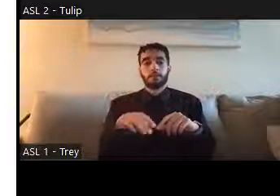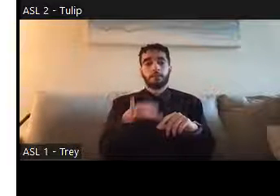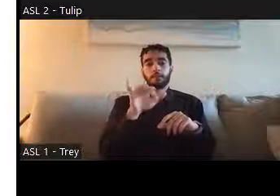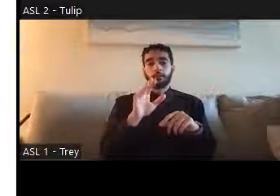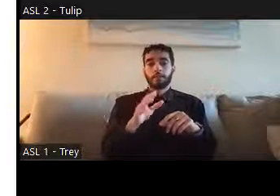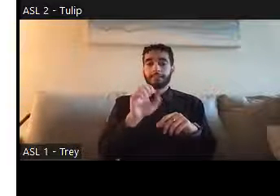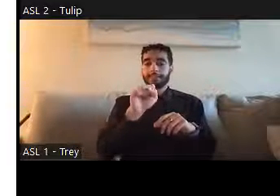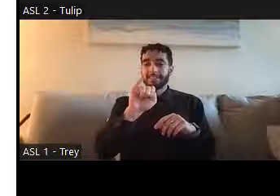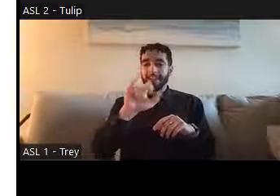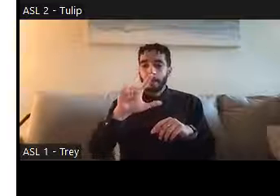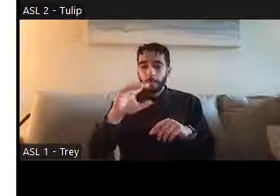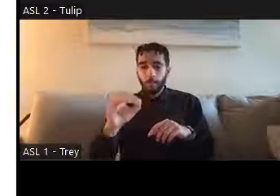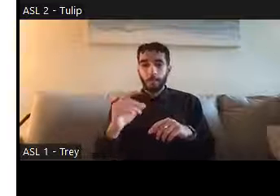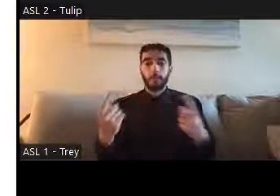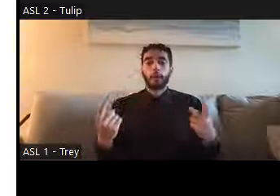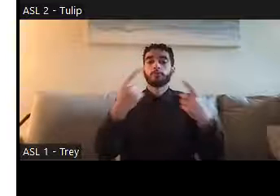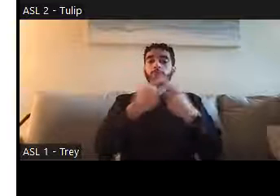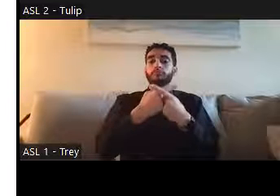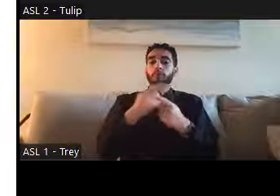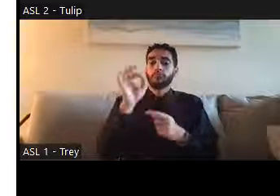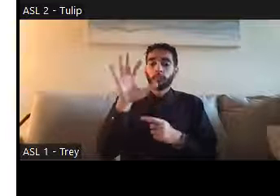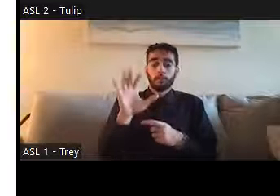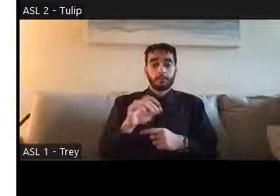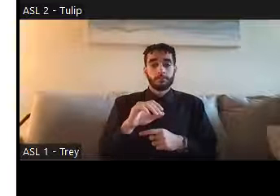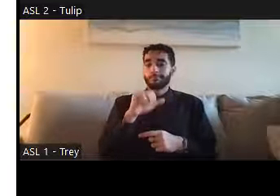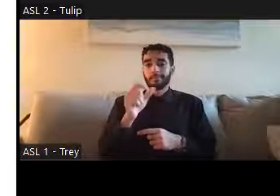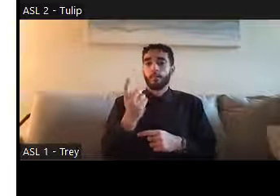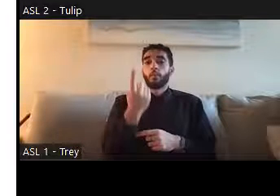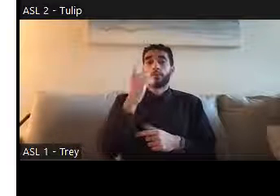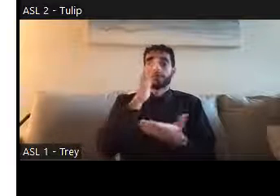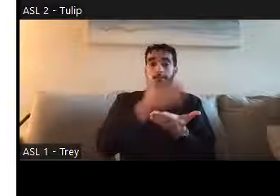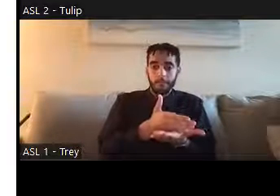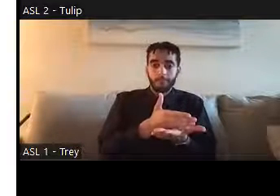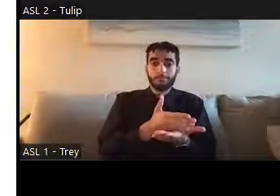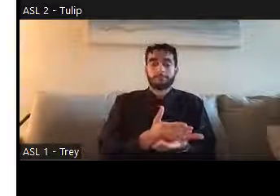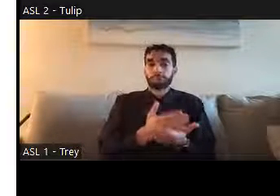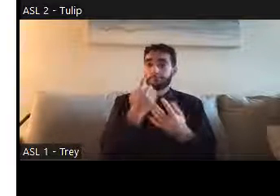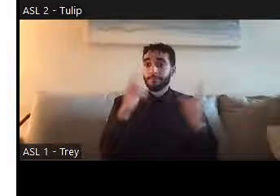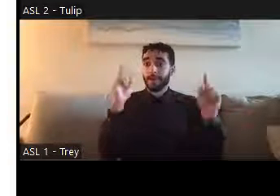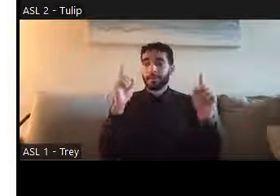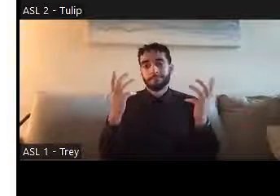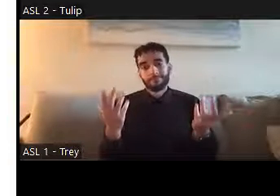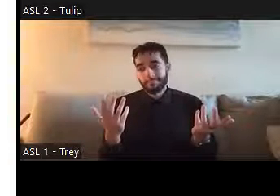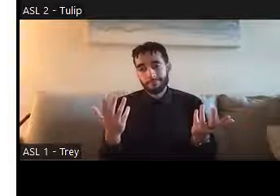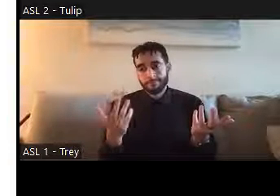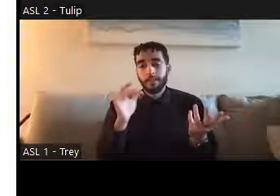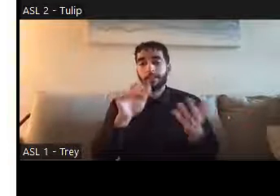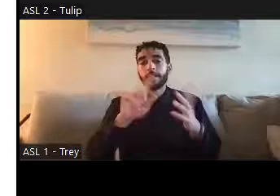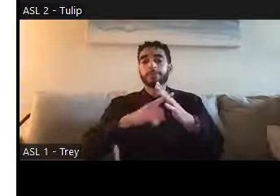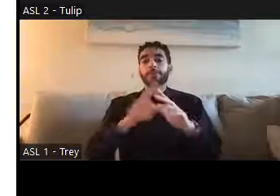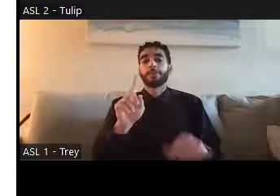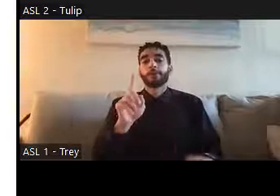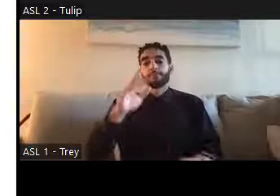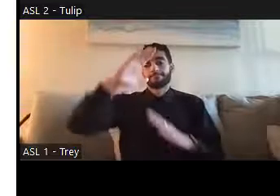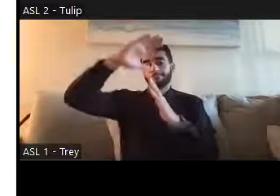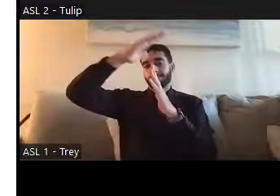get cross-referred, there's not a one-stop shop. And so we recognize that a lot of that starts at the top.